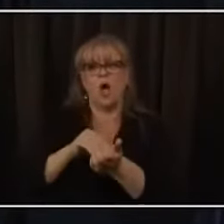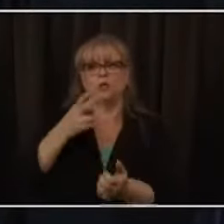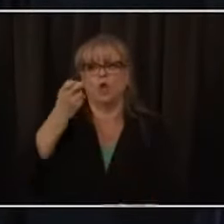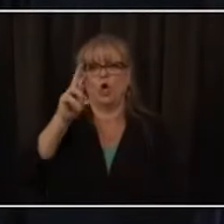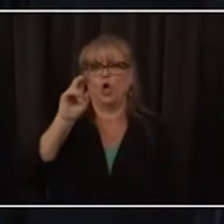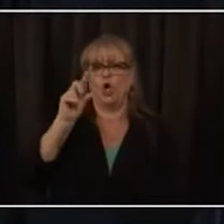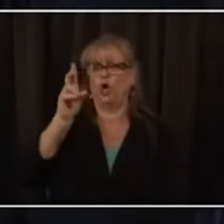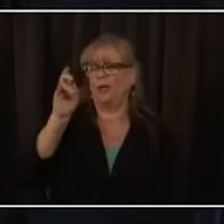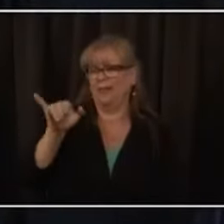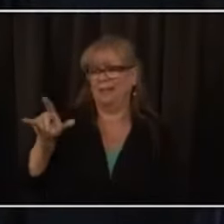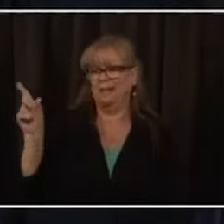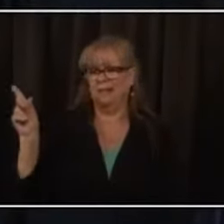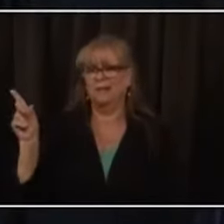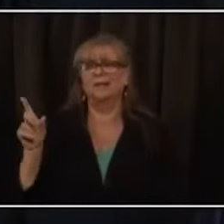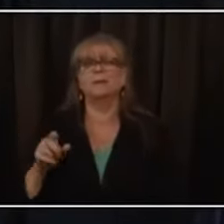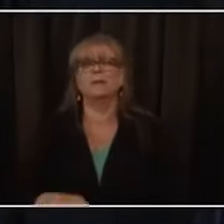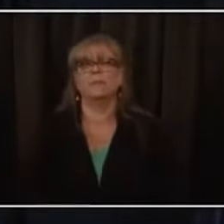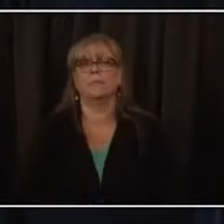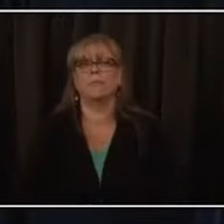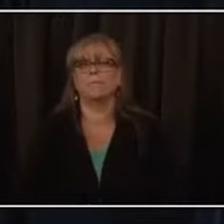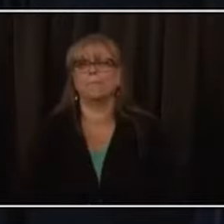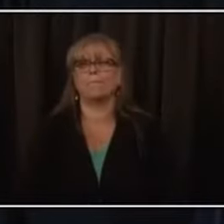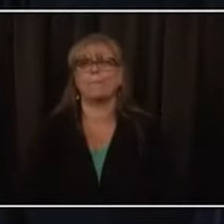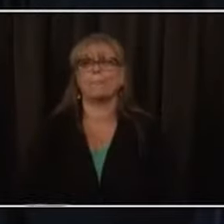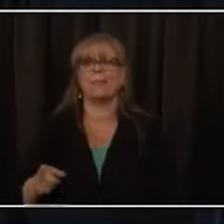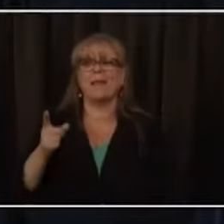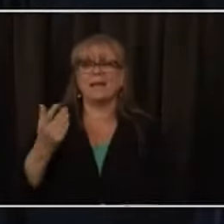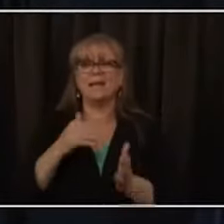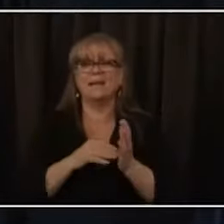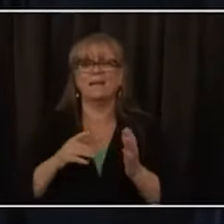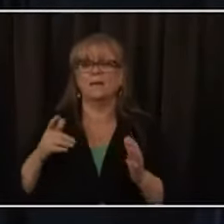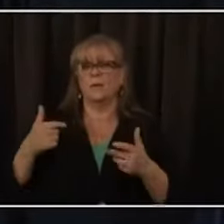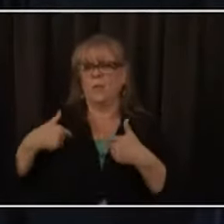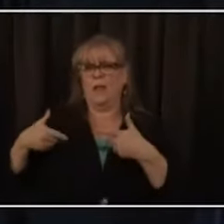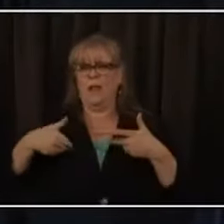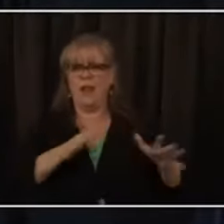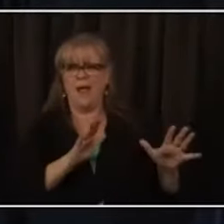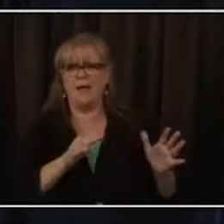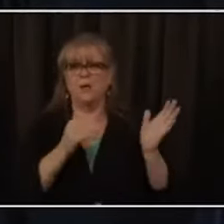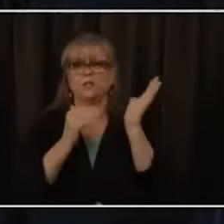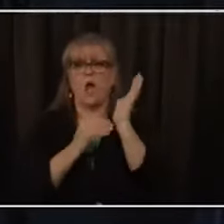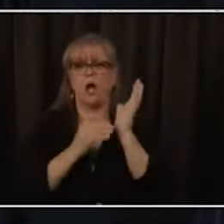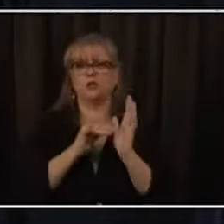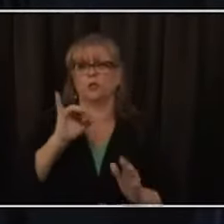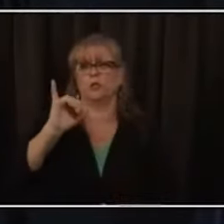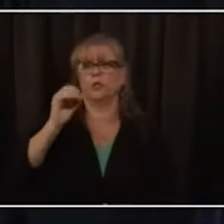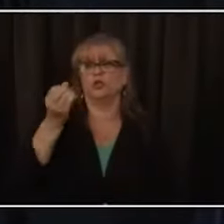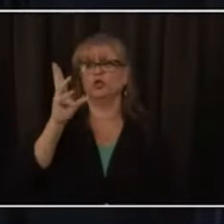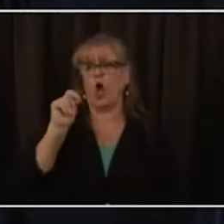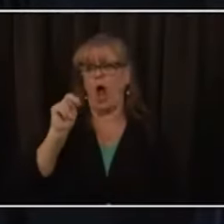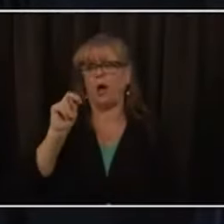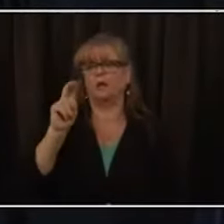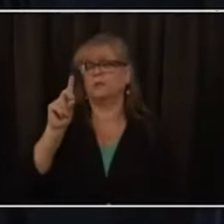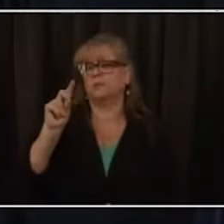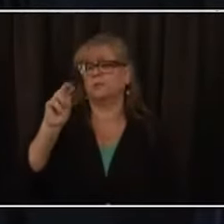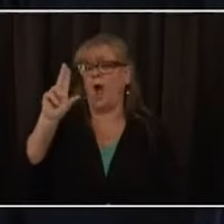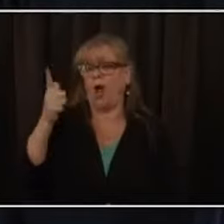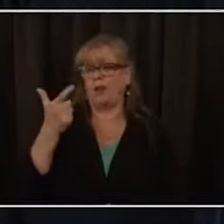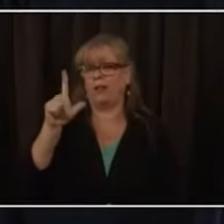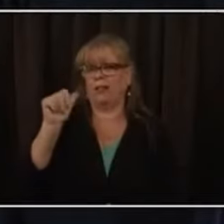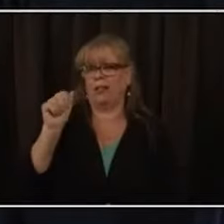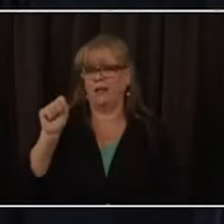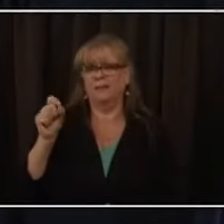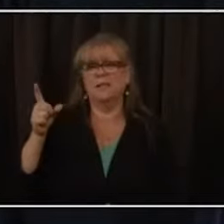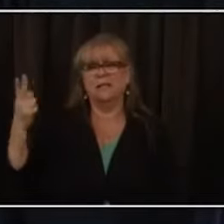would like to introduce Dr. John Douglas. Dr. Douglas is the Executive Director of Tri-County Health Department, providing public health services